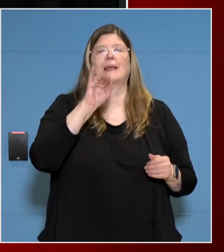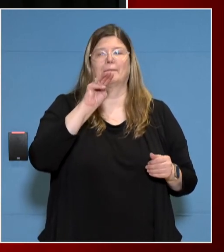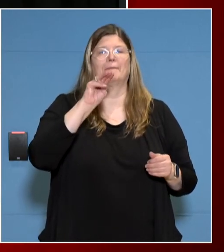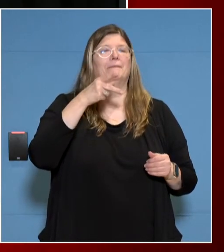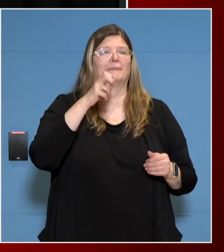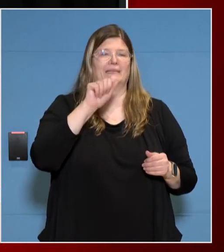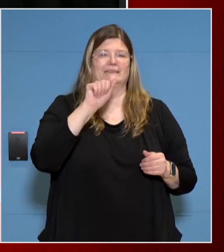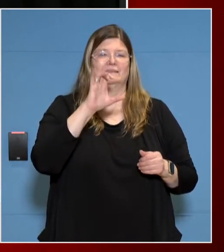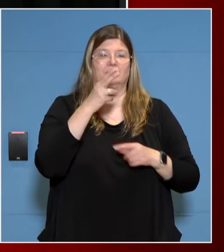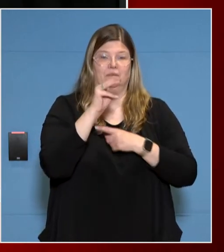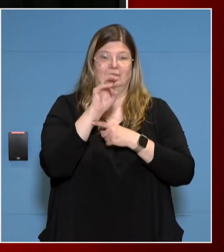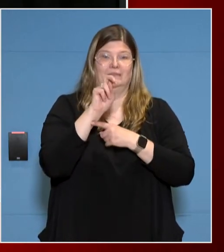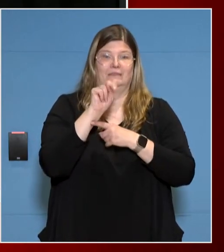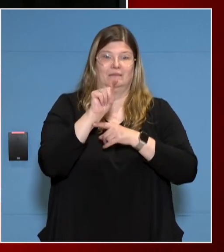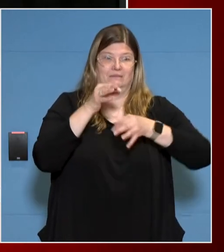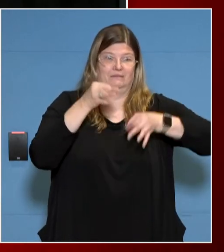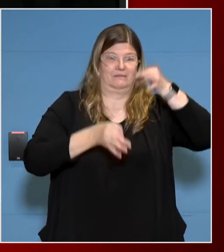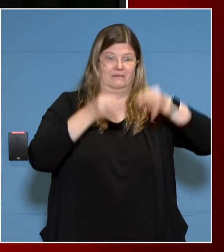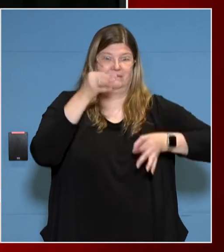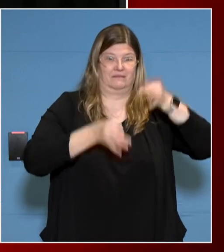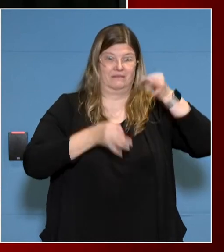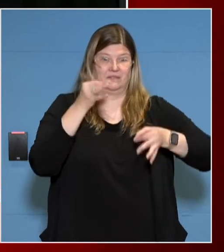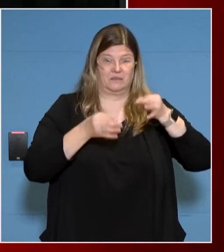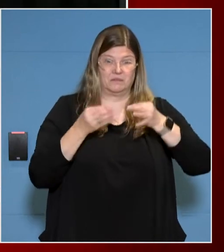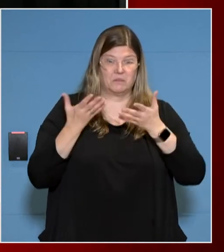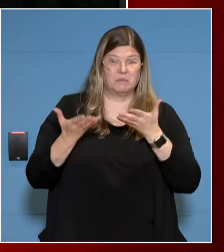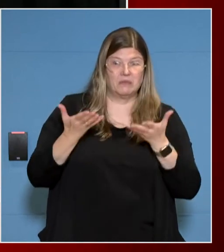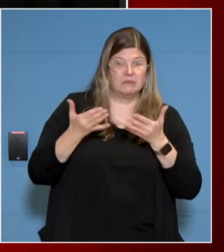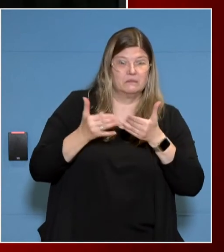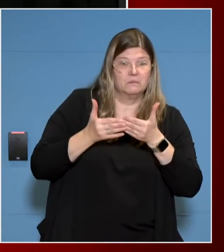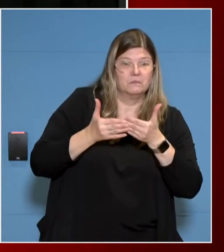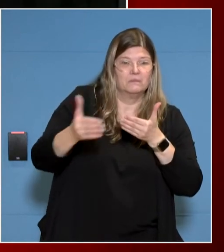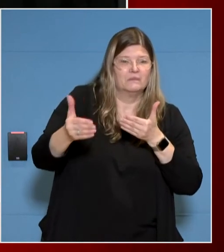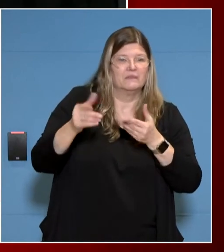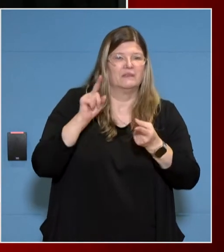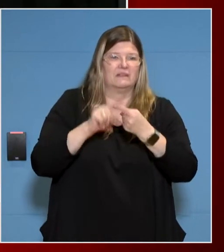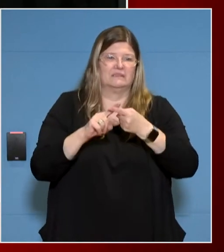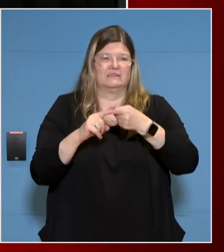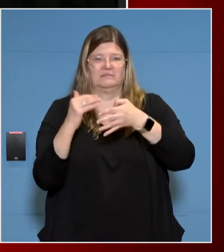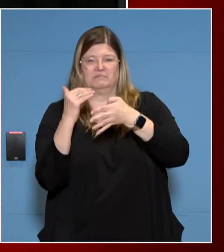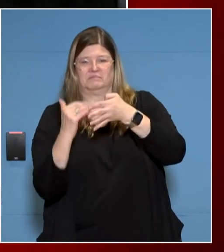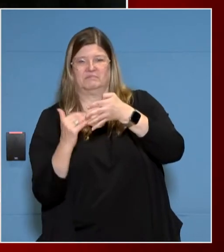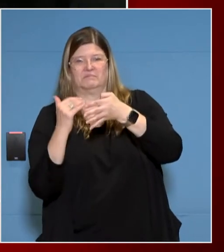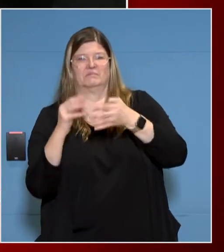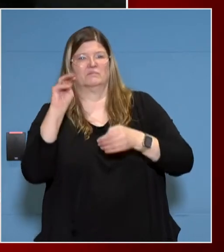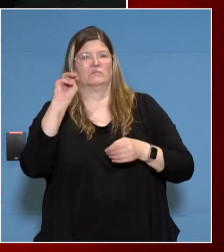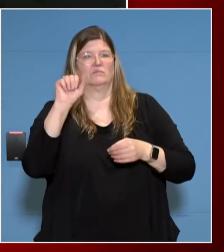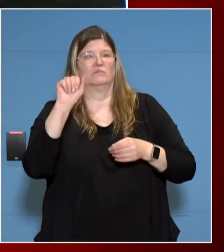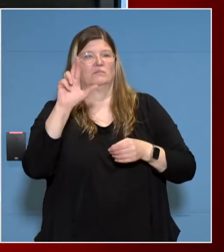request was, and I'm going to ask Director Rodriguez to talk about the federal request.